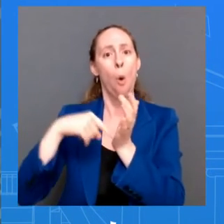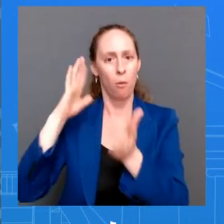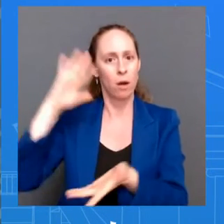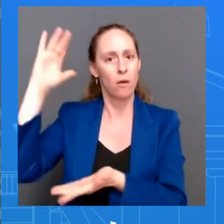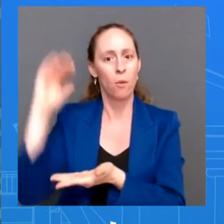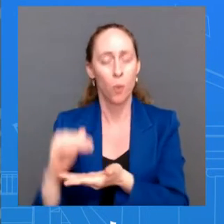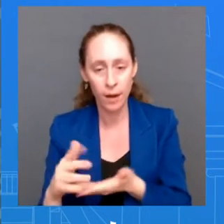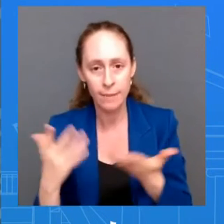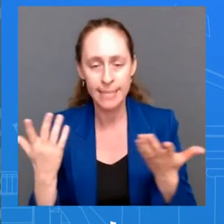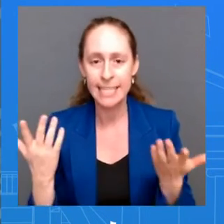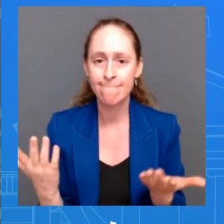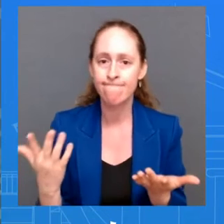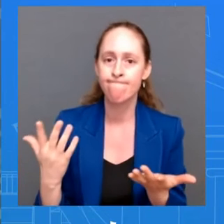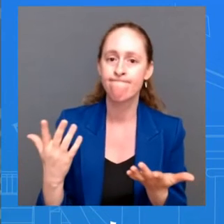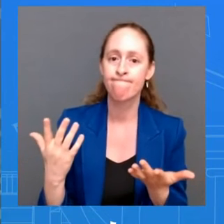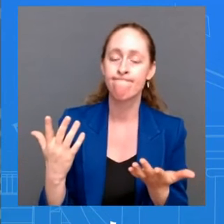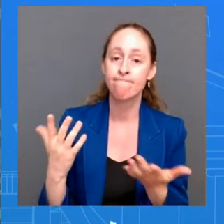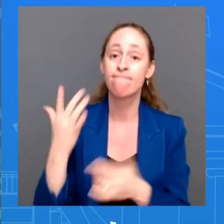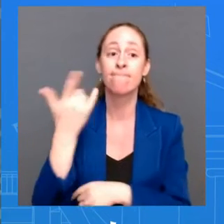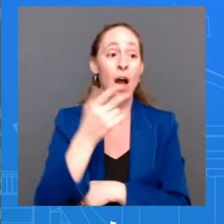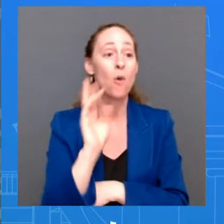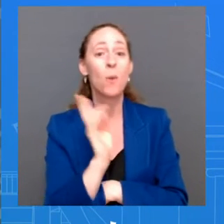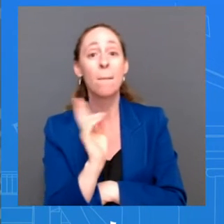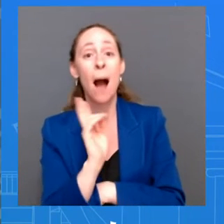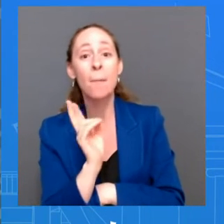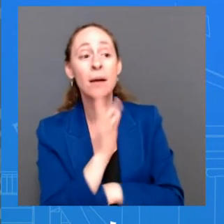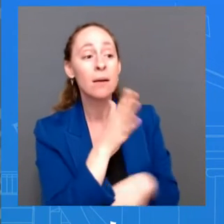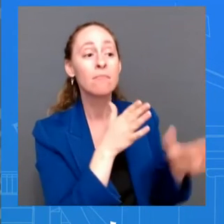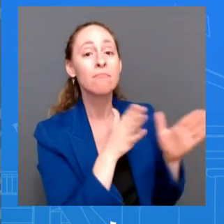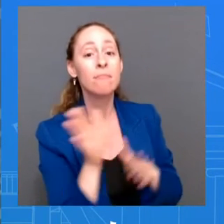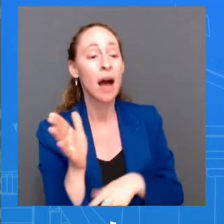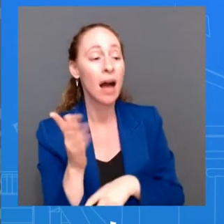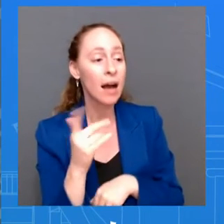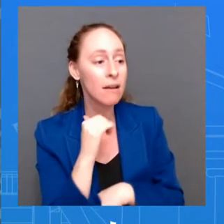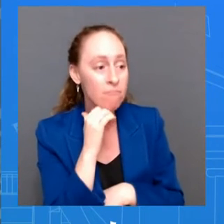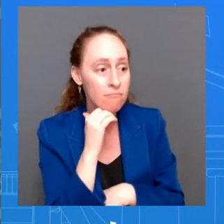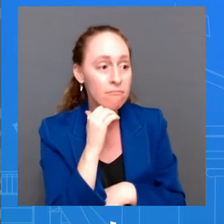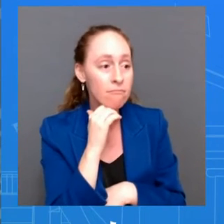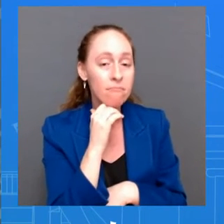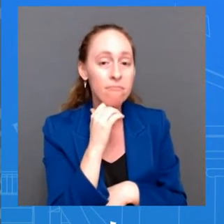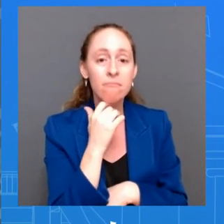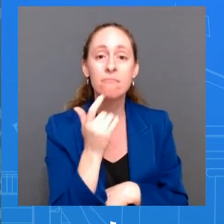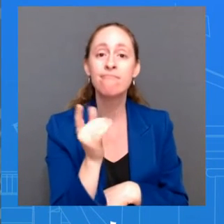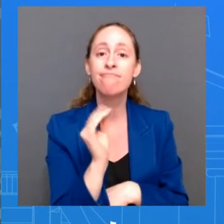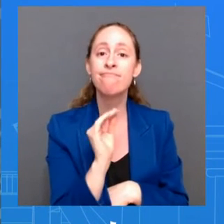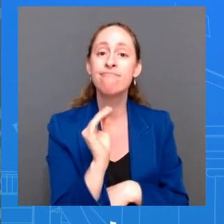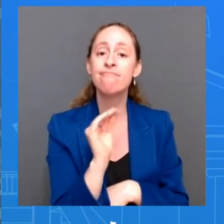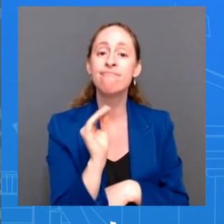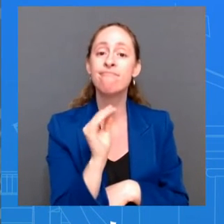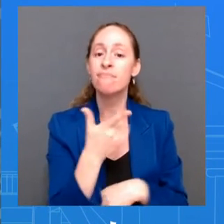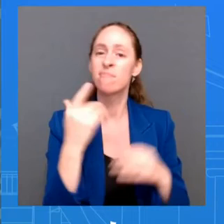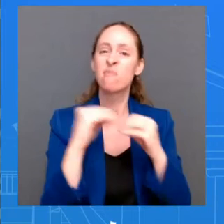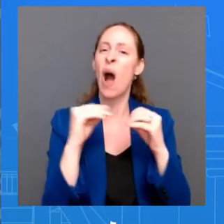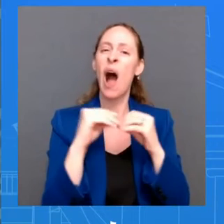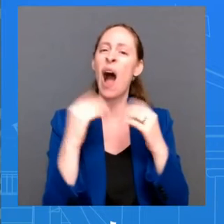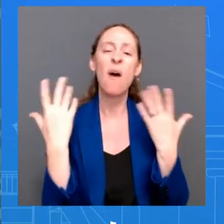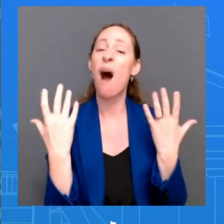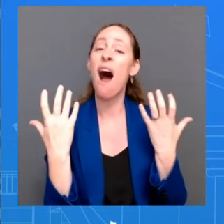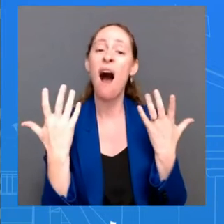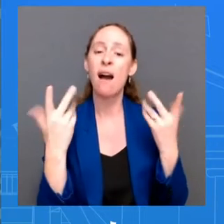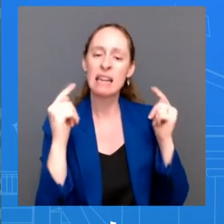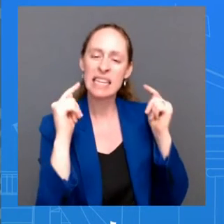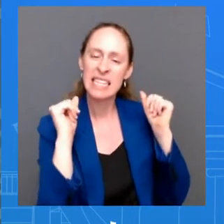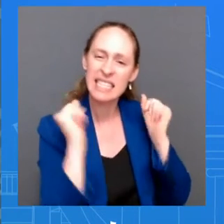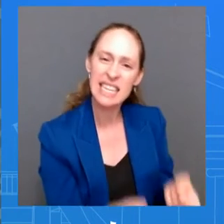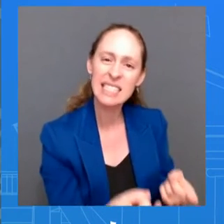a plan that's going to increase taxes on 75 million Americans and sunset Medicare and Medicaid.